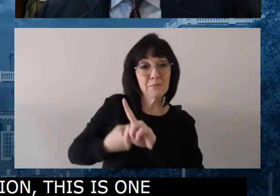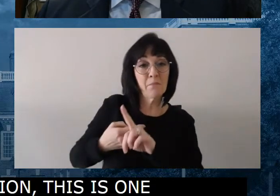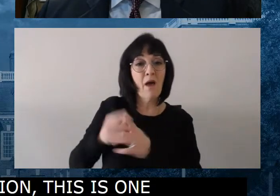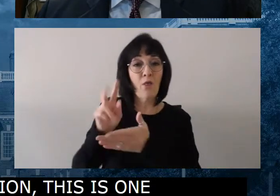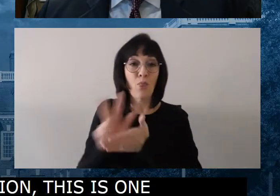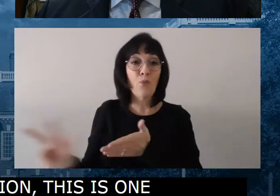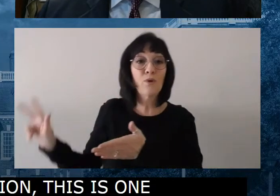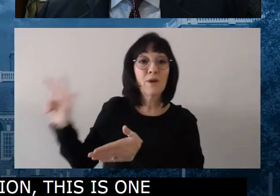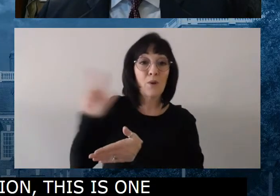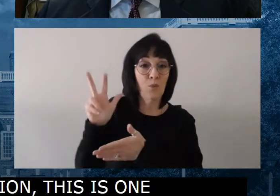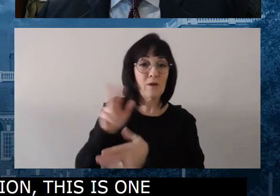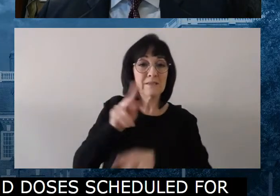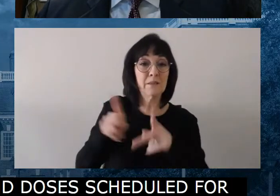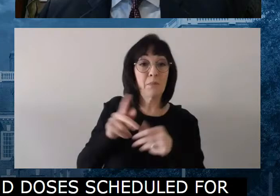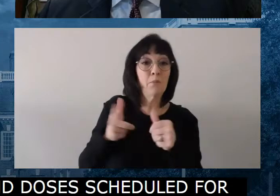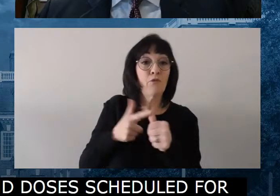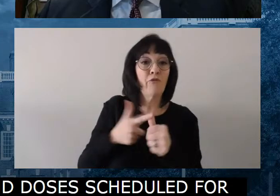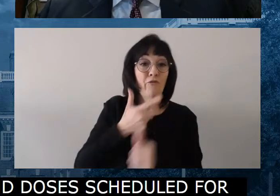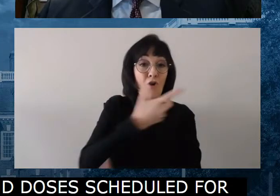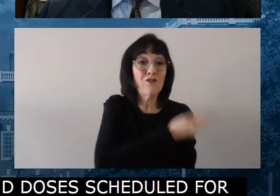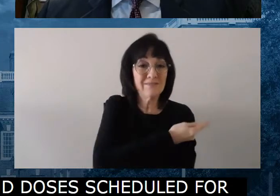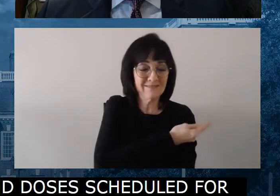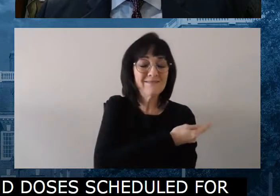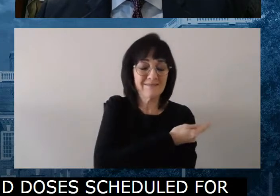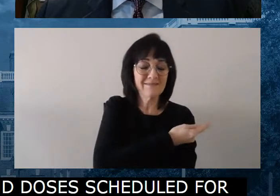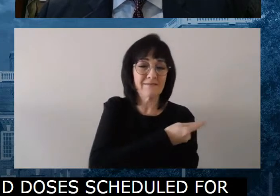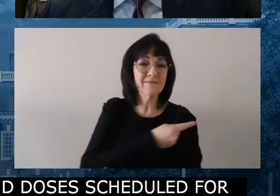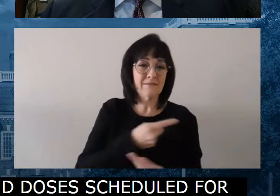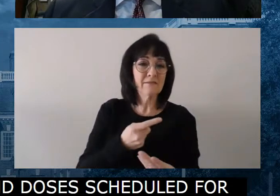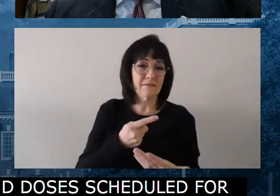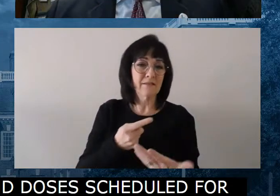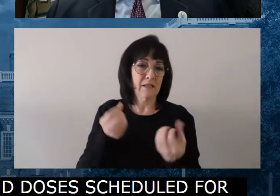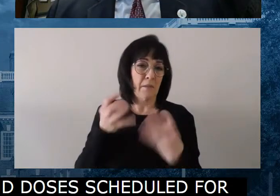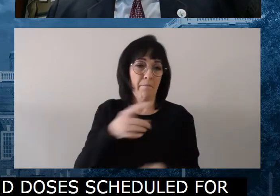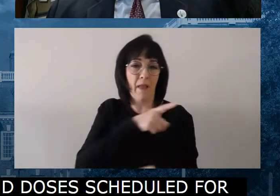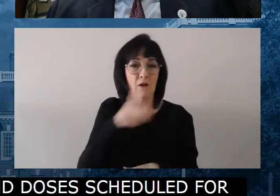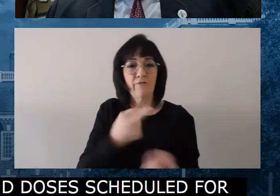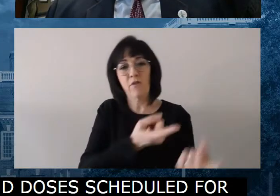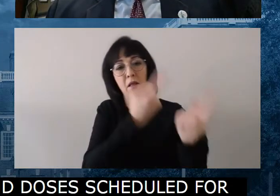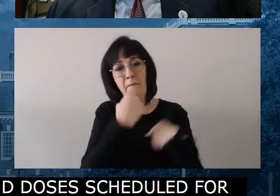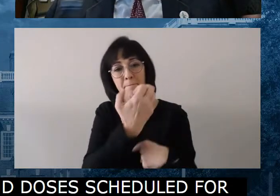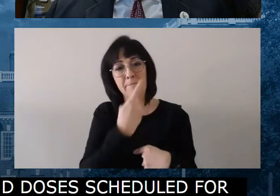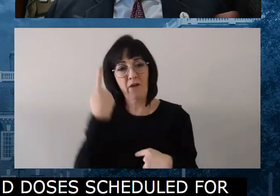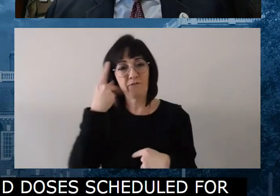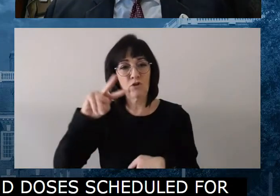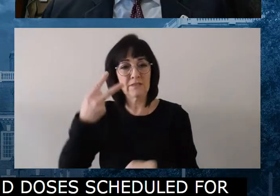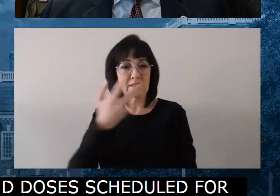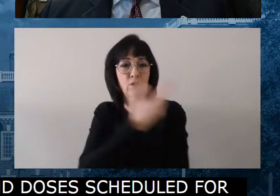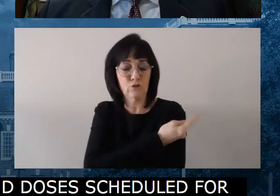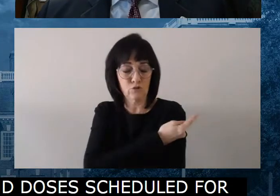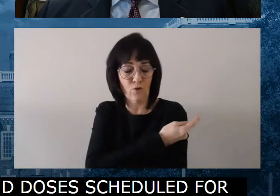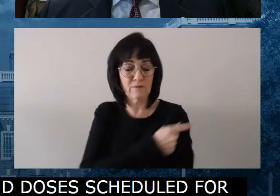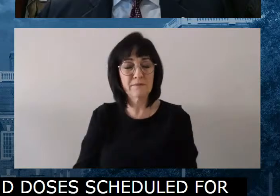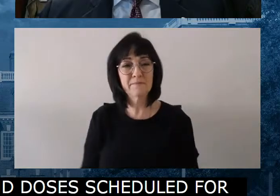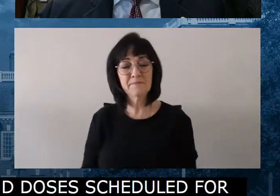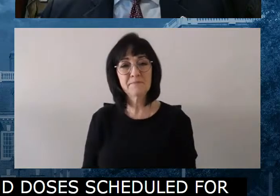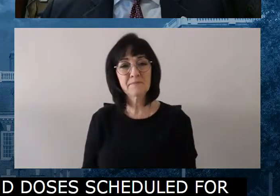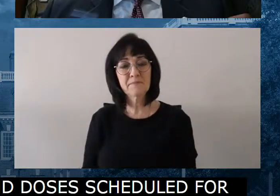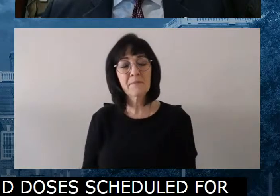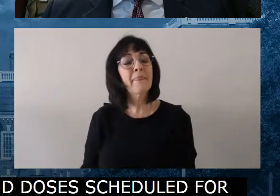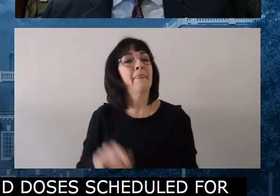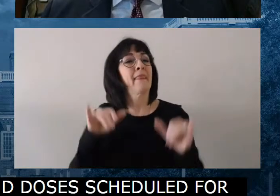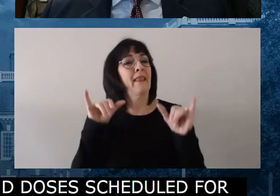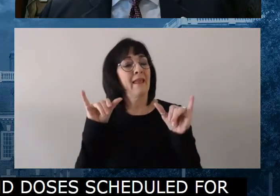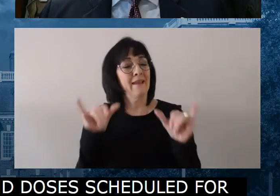the 5,000-6,000 first doses, but a portion of that will be first doses. We're also learning as we come down